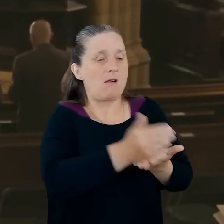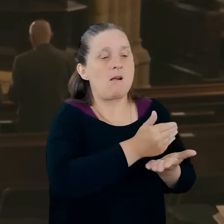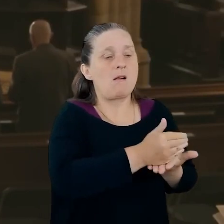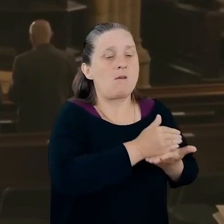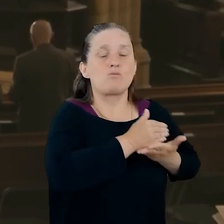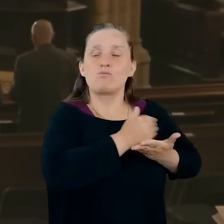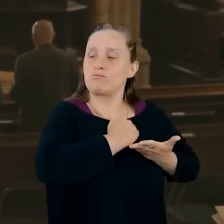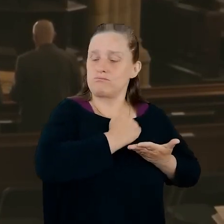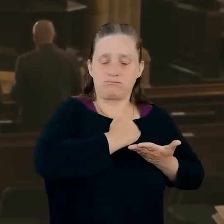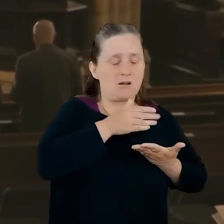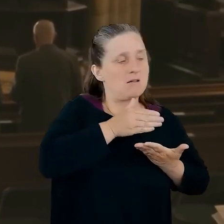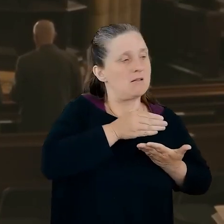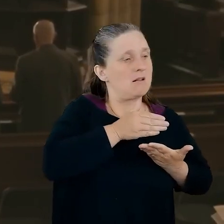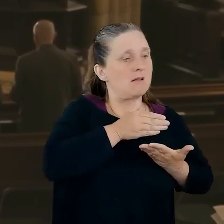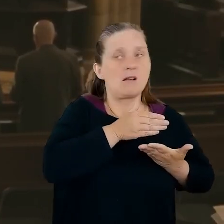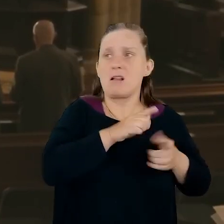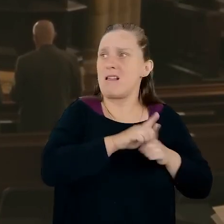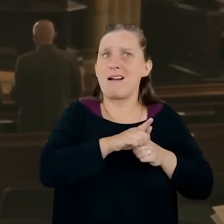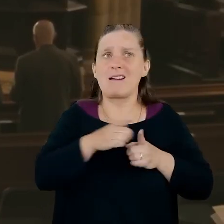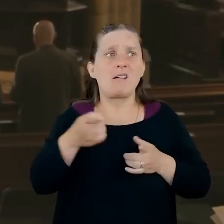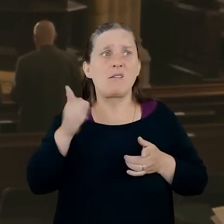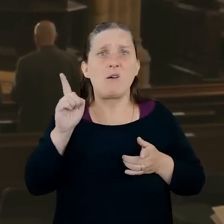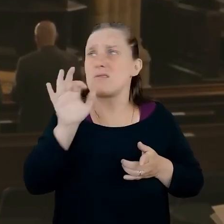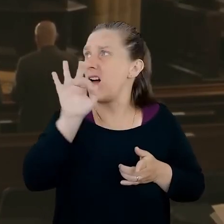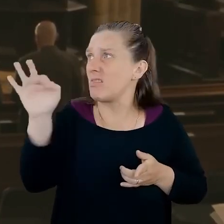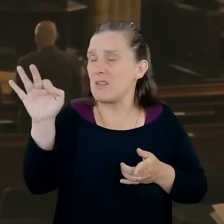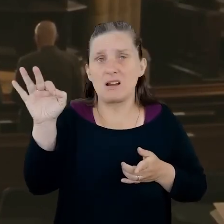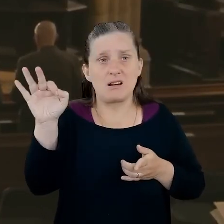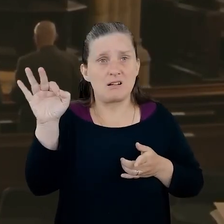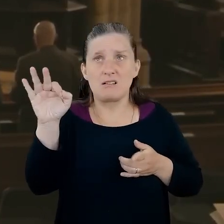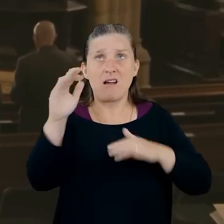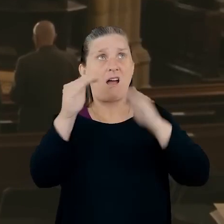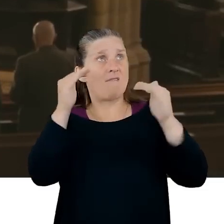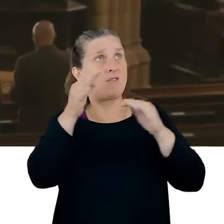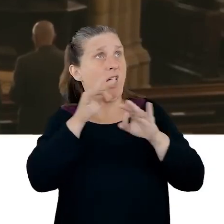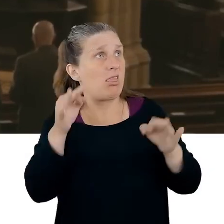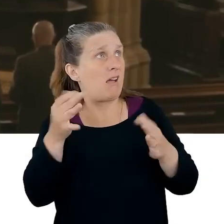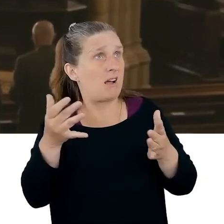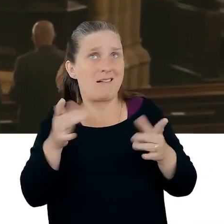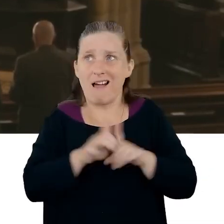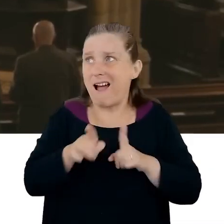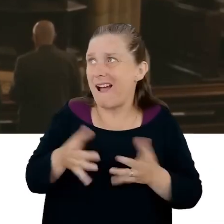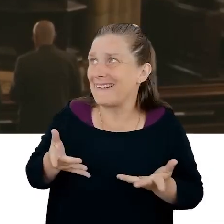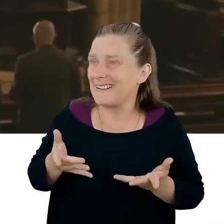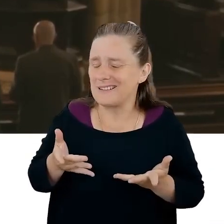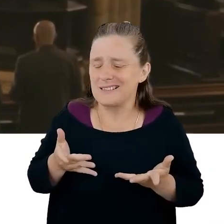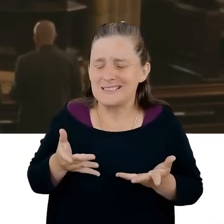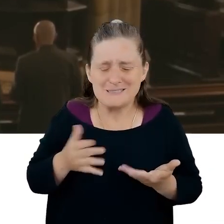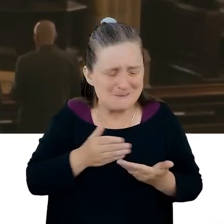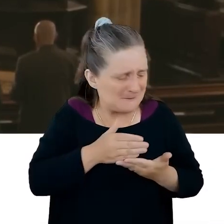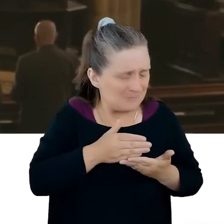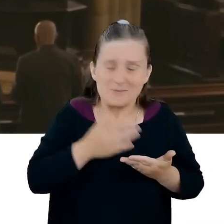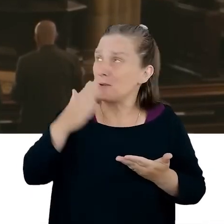ourselves alone, as if there were no God and no heaven. Father, in